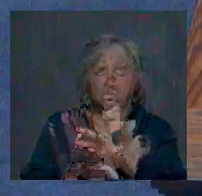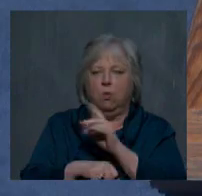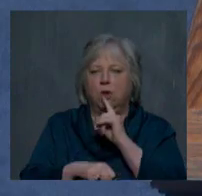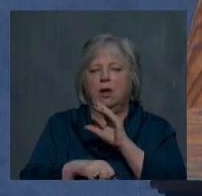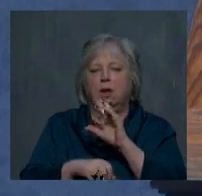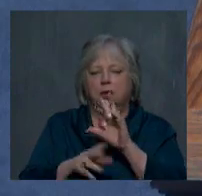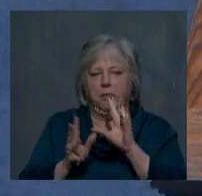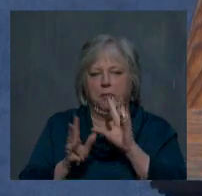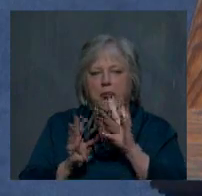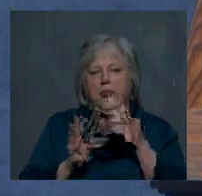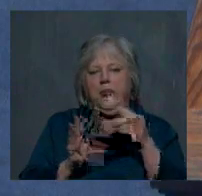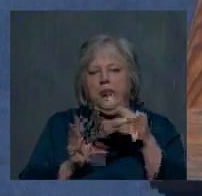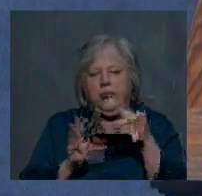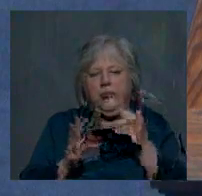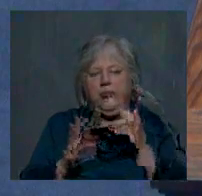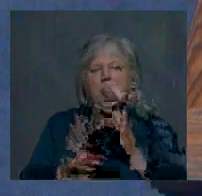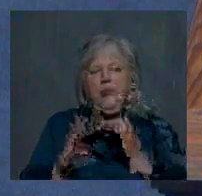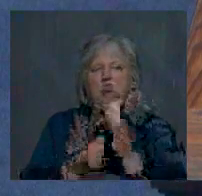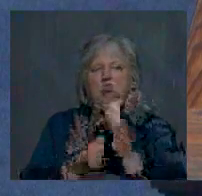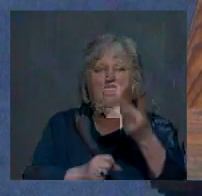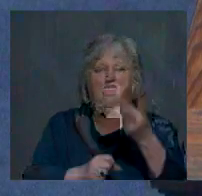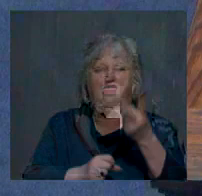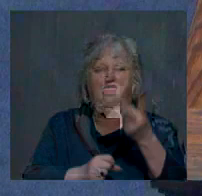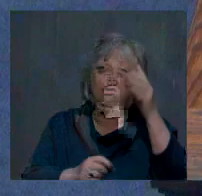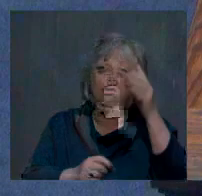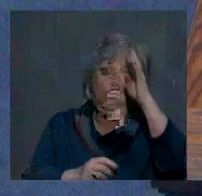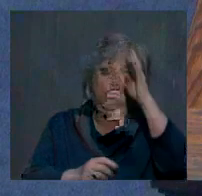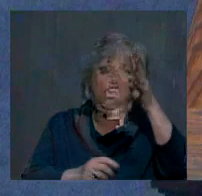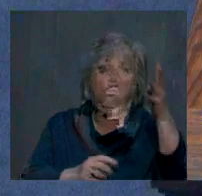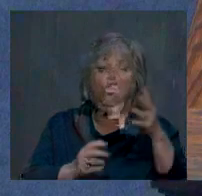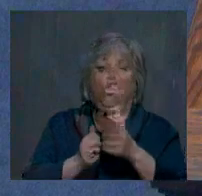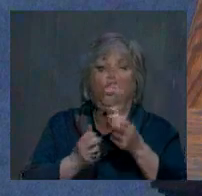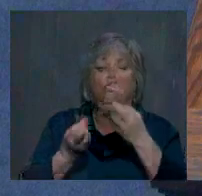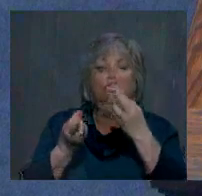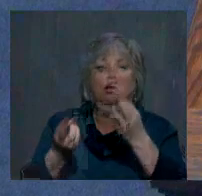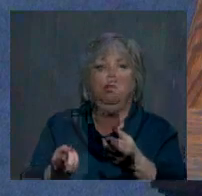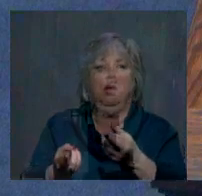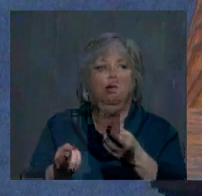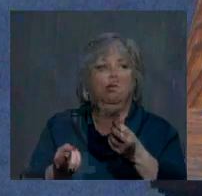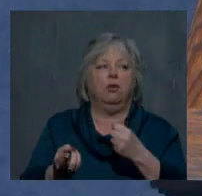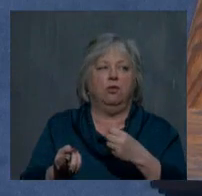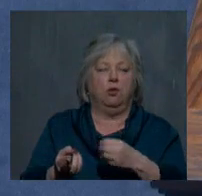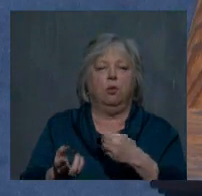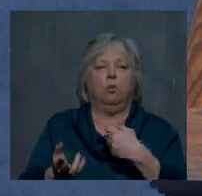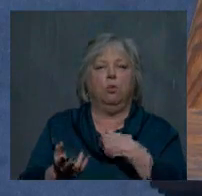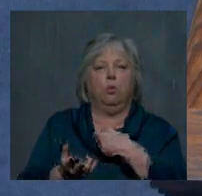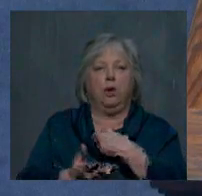Two of those have to come up with your recommendations. So it's not